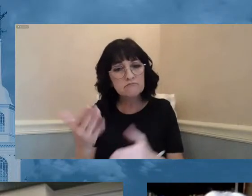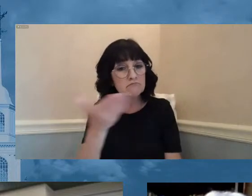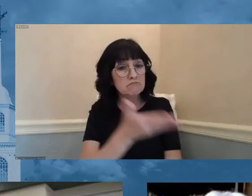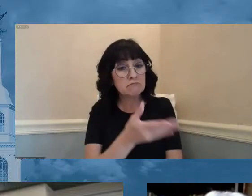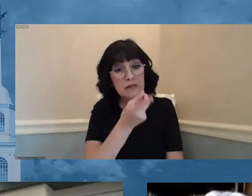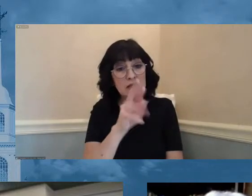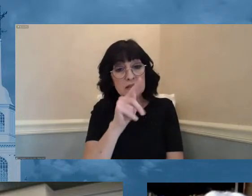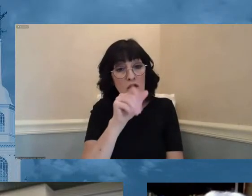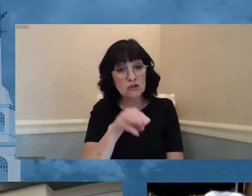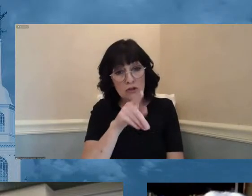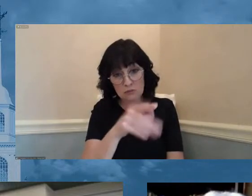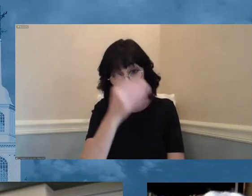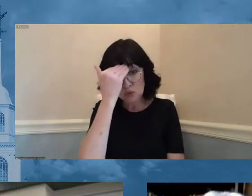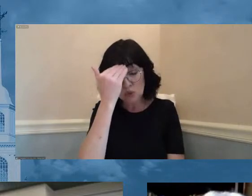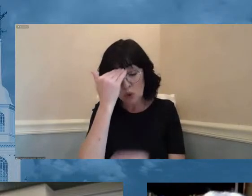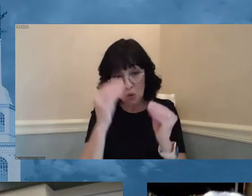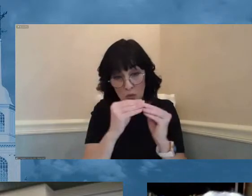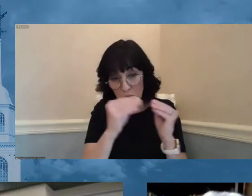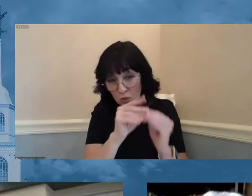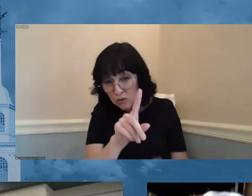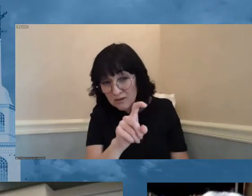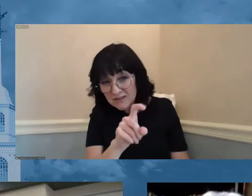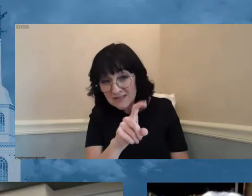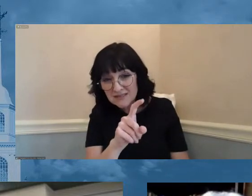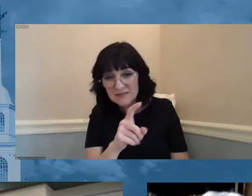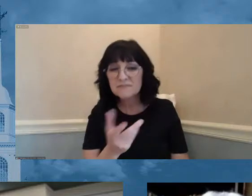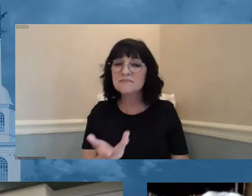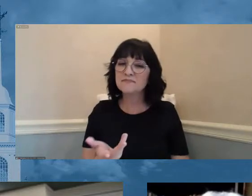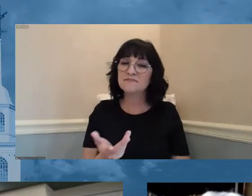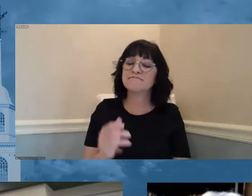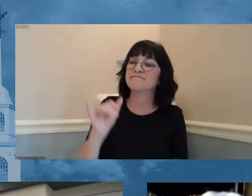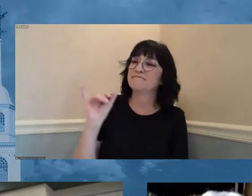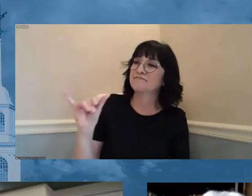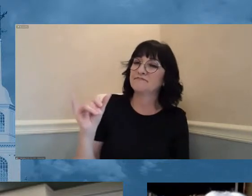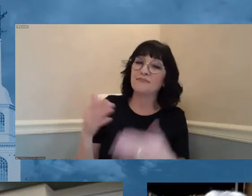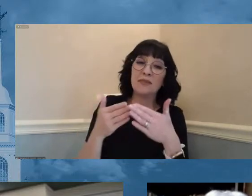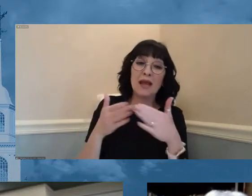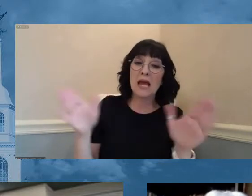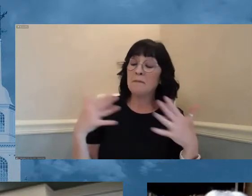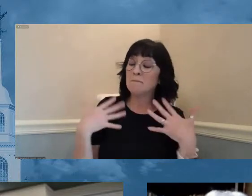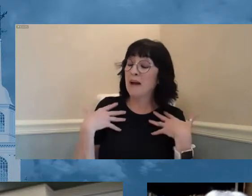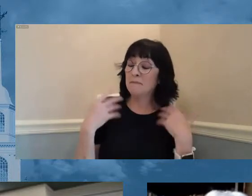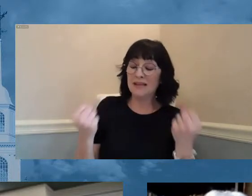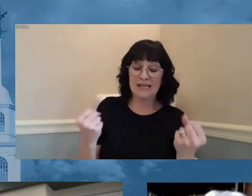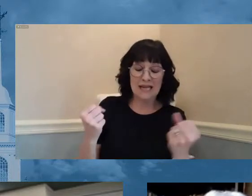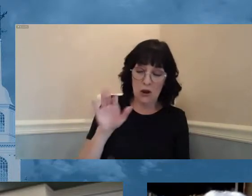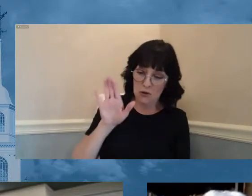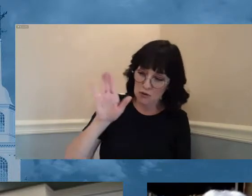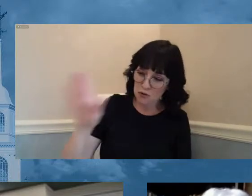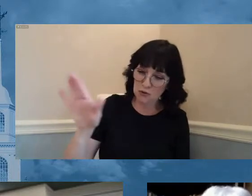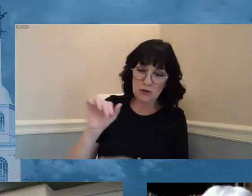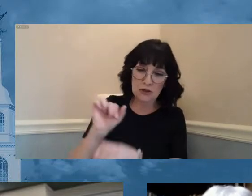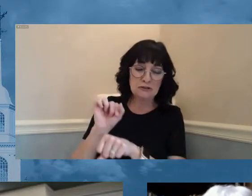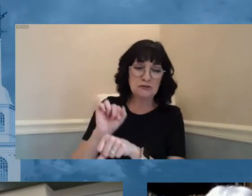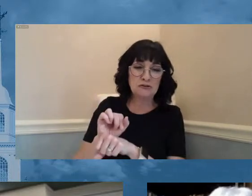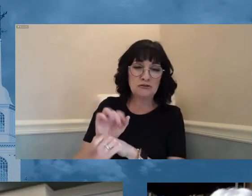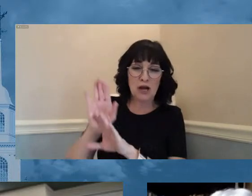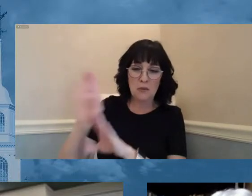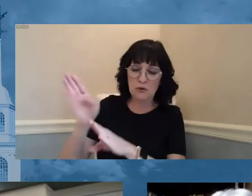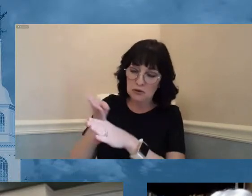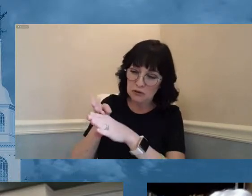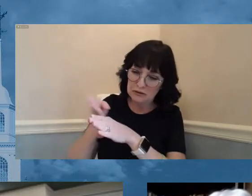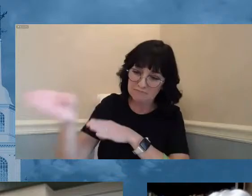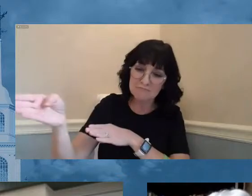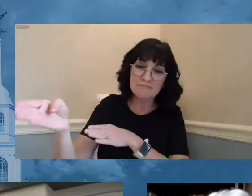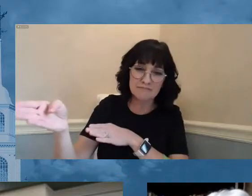this. I would leave the public health and the science to you, Dr. Rattay, because you've done such a great job with it so far. But